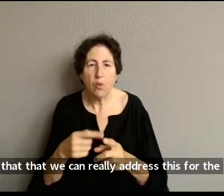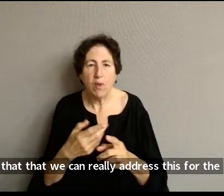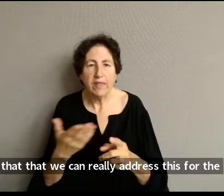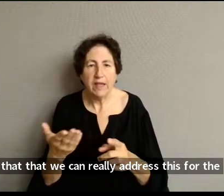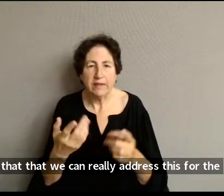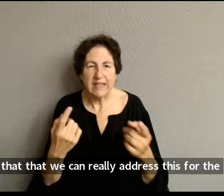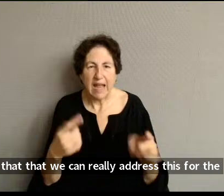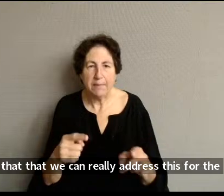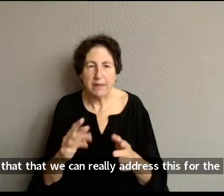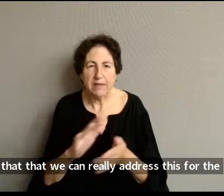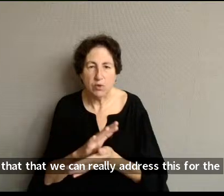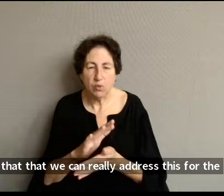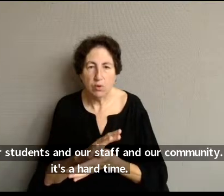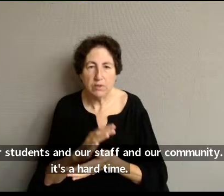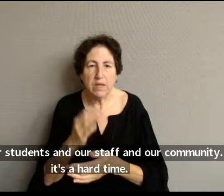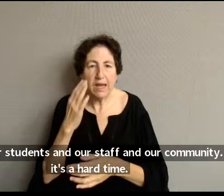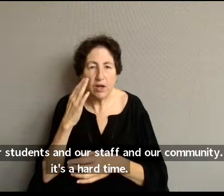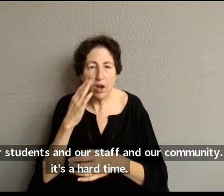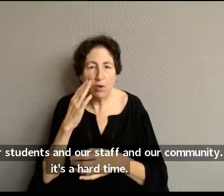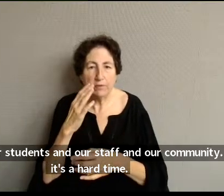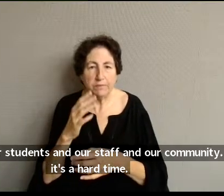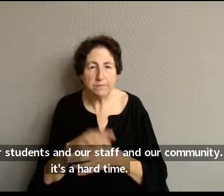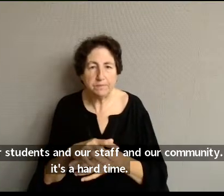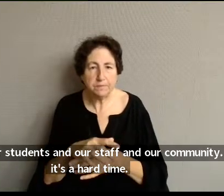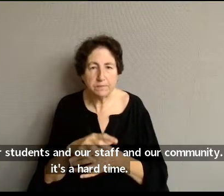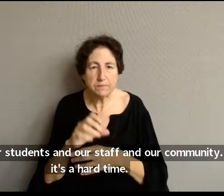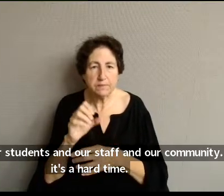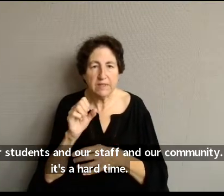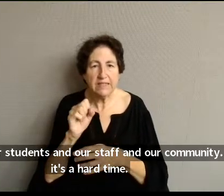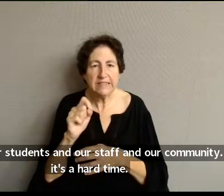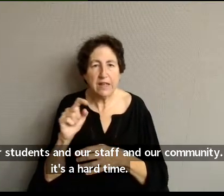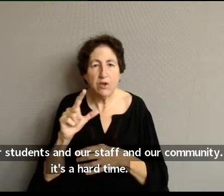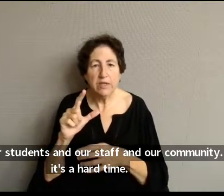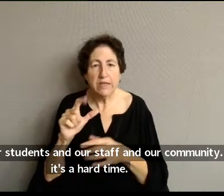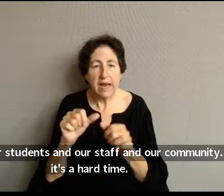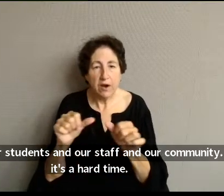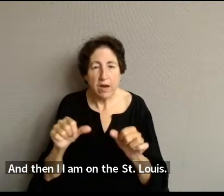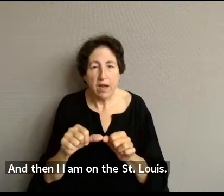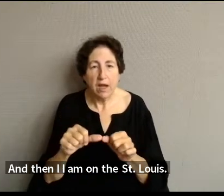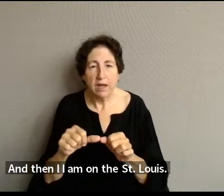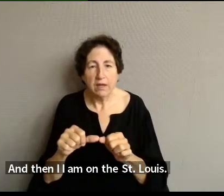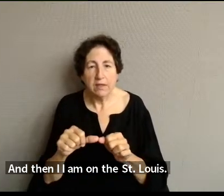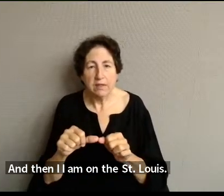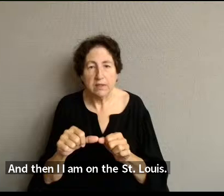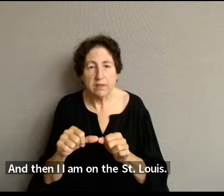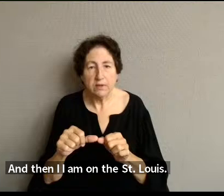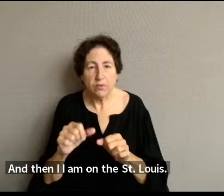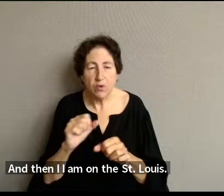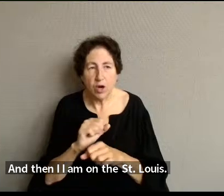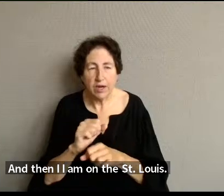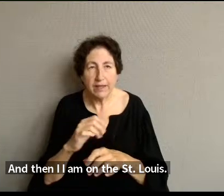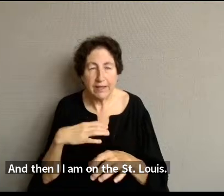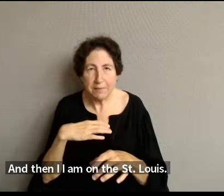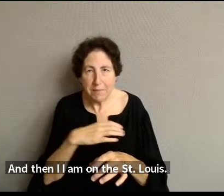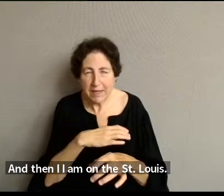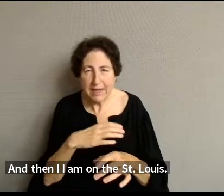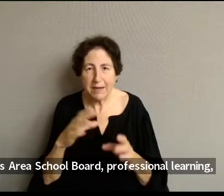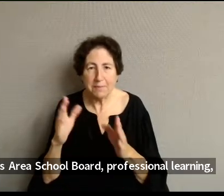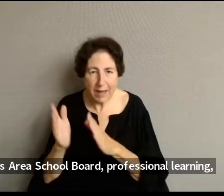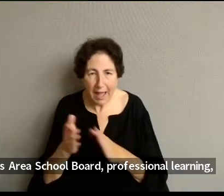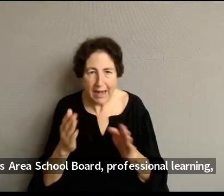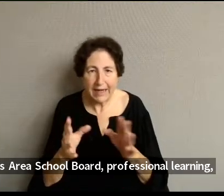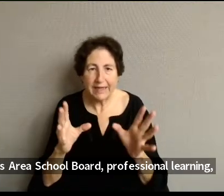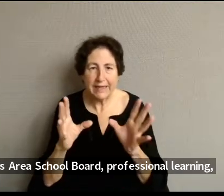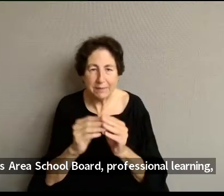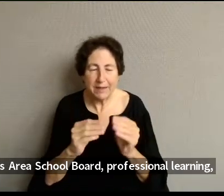And then I am on the St. Louis area School Board Professional Learning Committee Planning